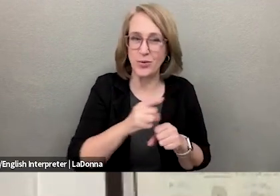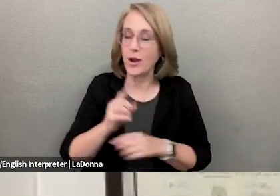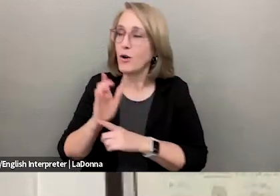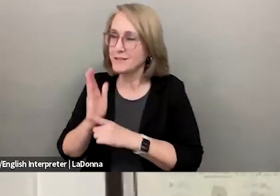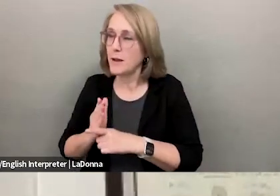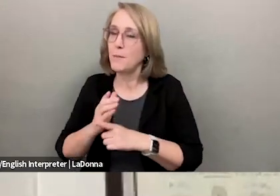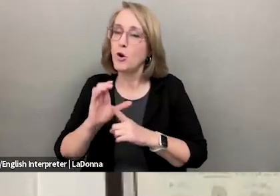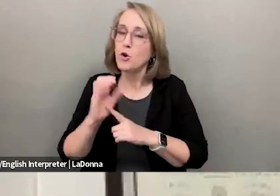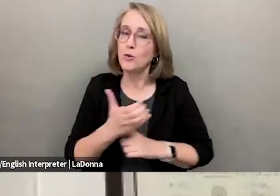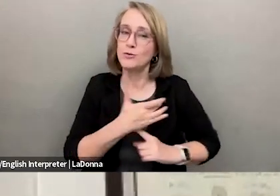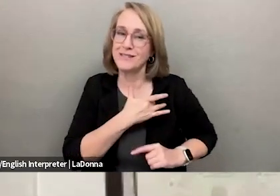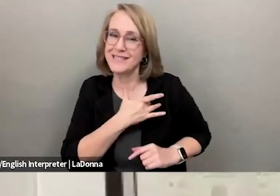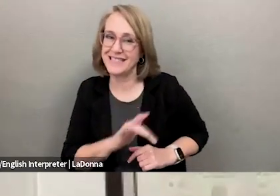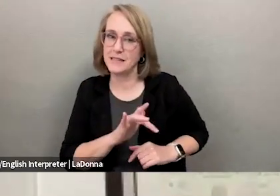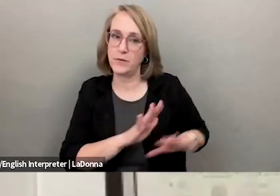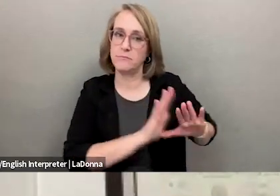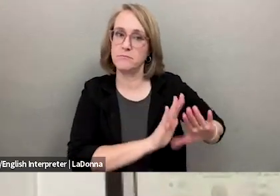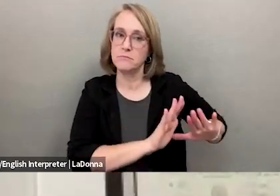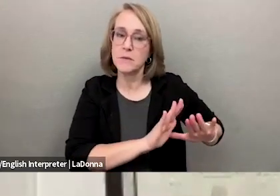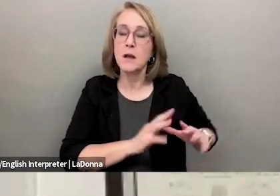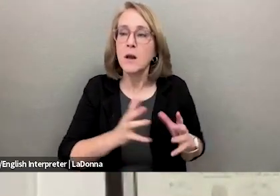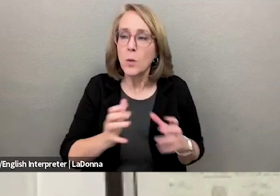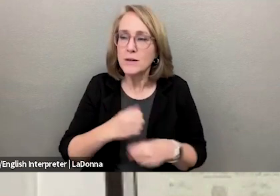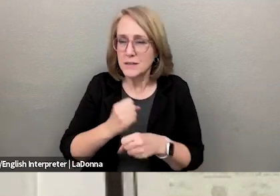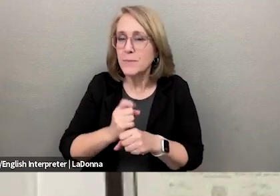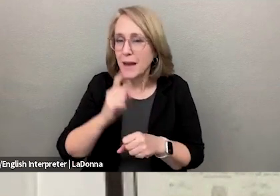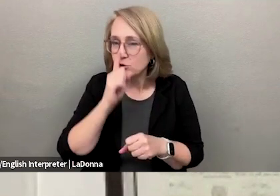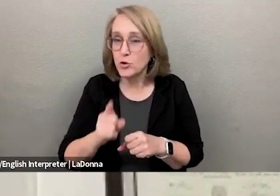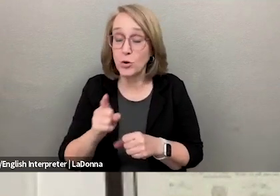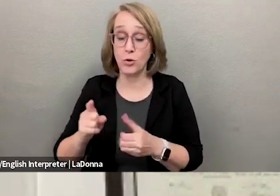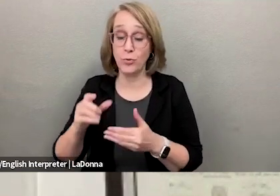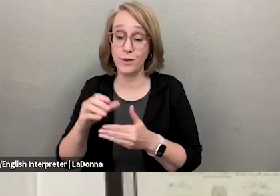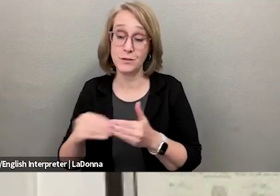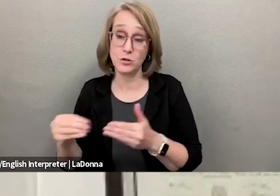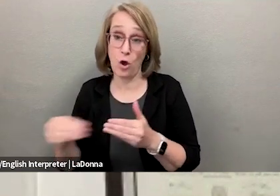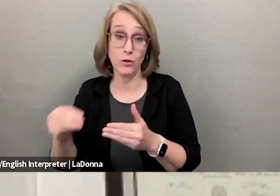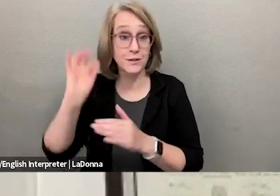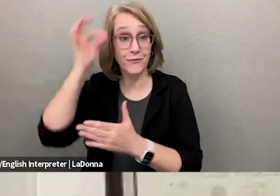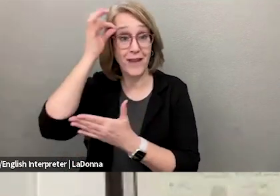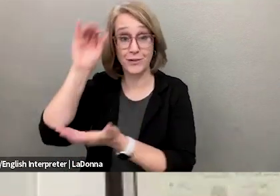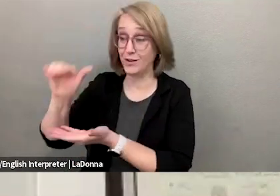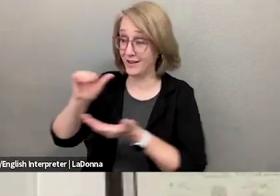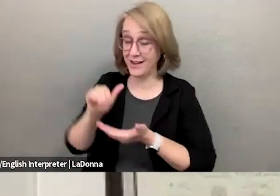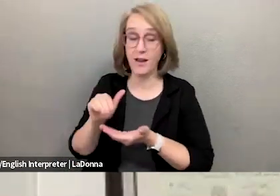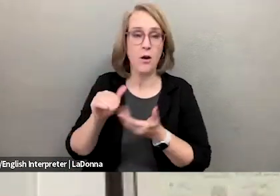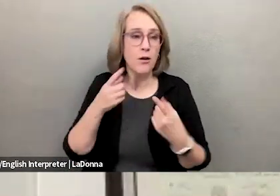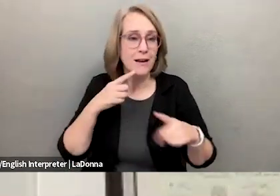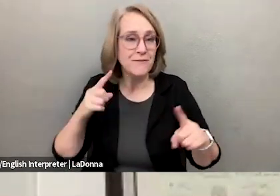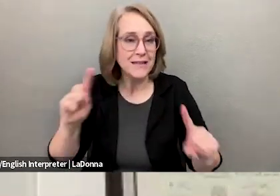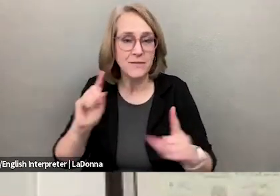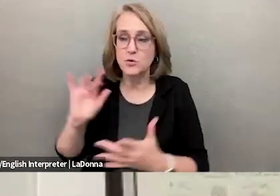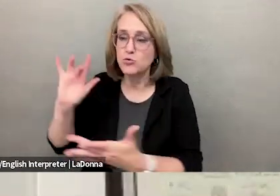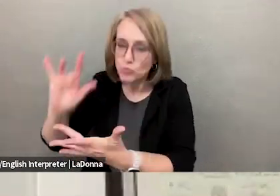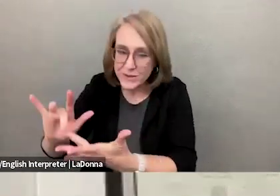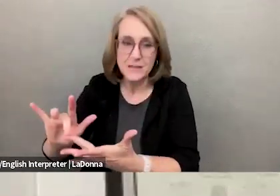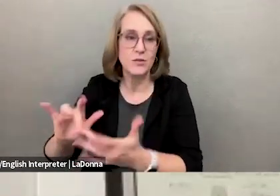cultural sensitivity and tailoring, because we want to ensure that the dollars that we're spending are effective and reaching communities who